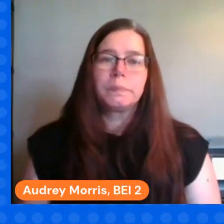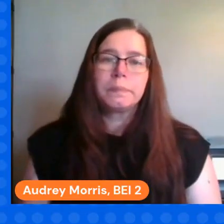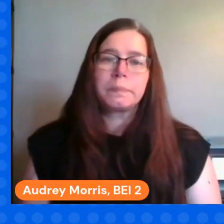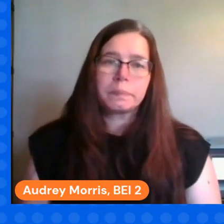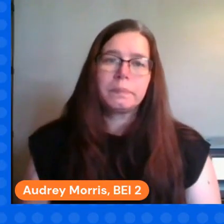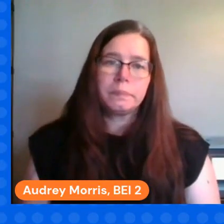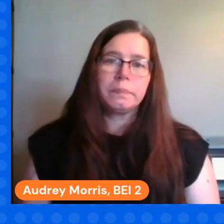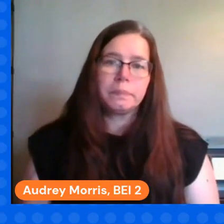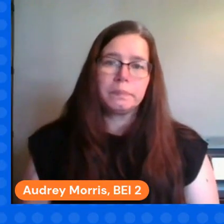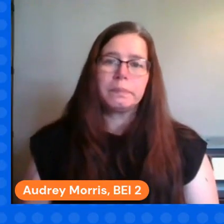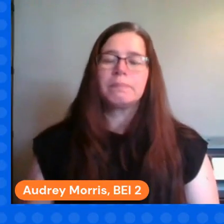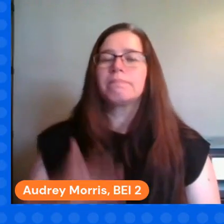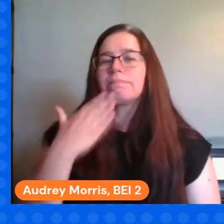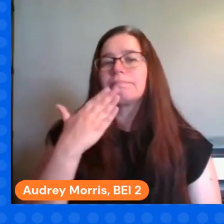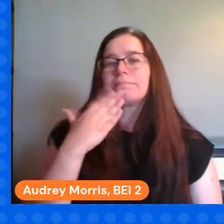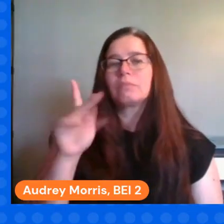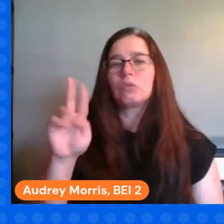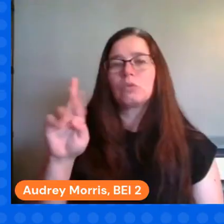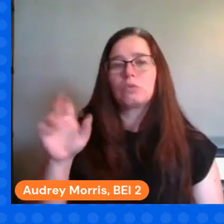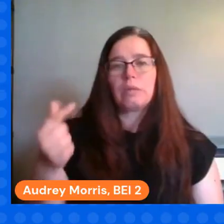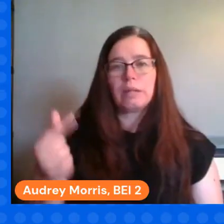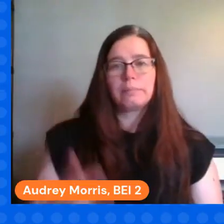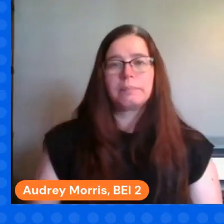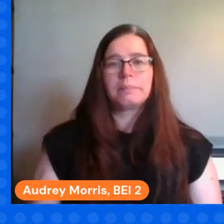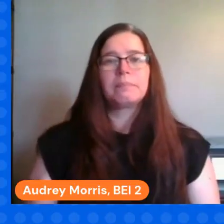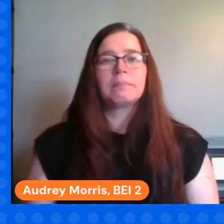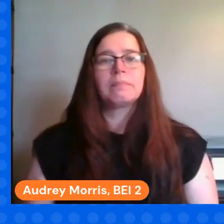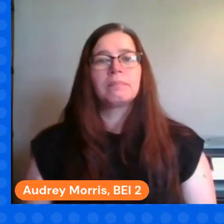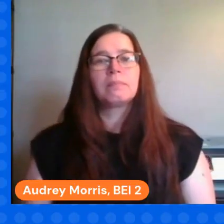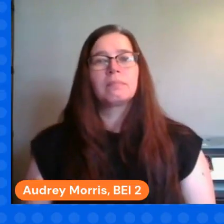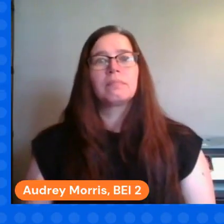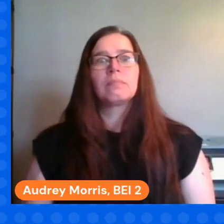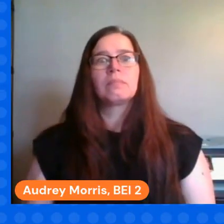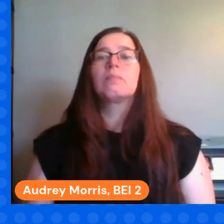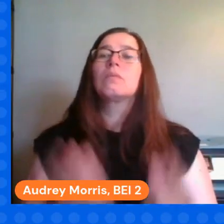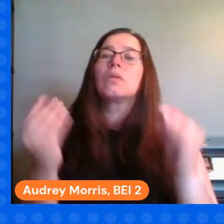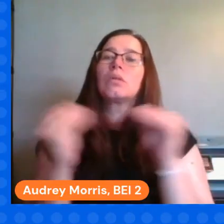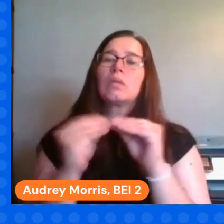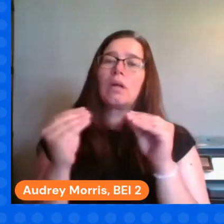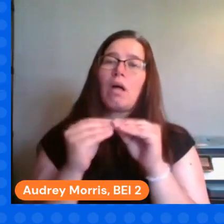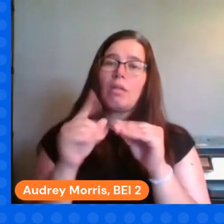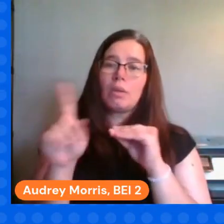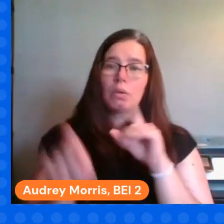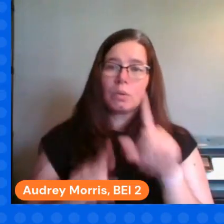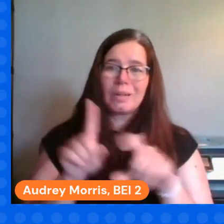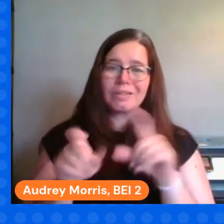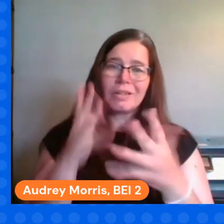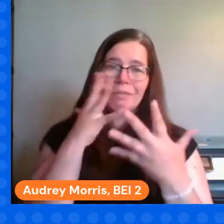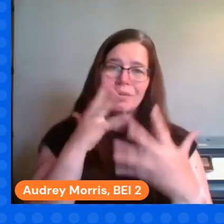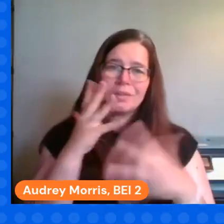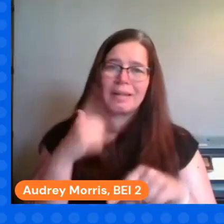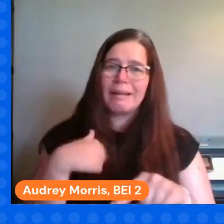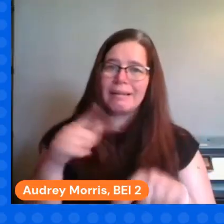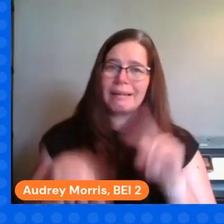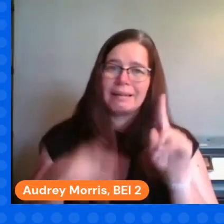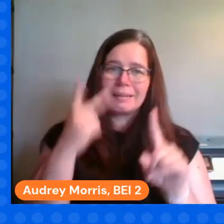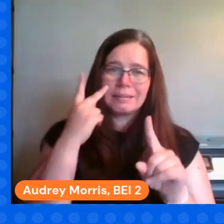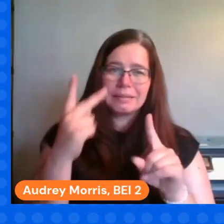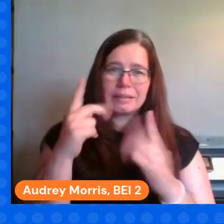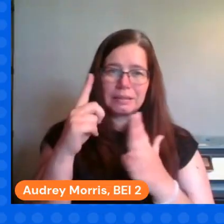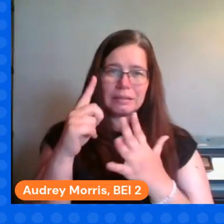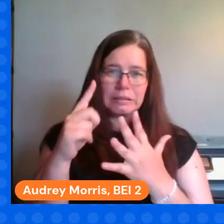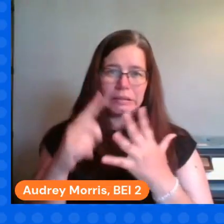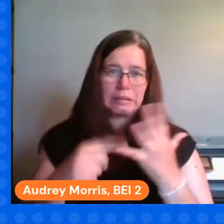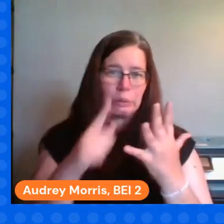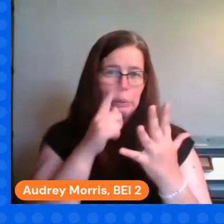Thanks, Craig. There are other questions, and unfortunately, I cannot see here who made it, but if you